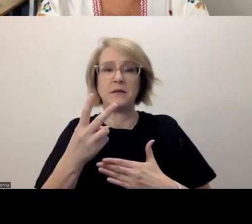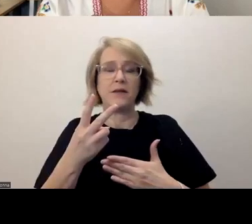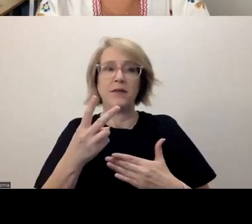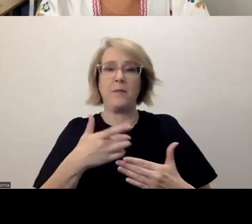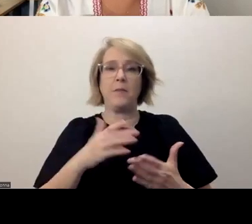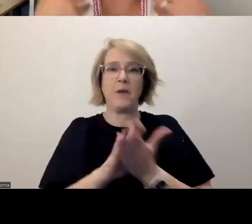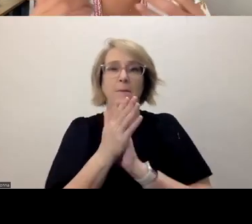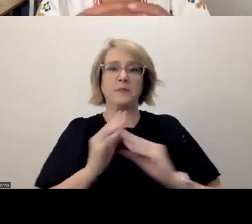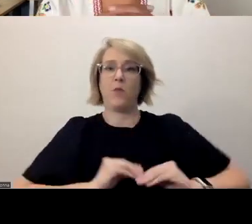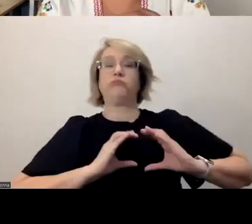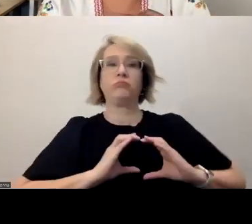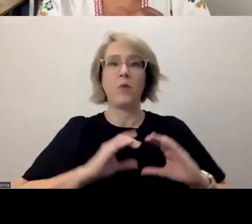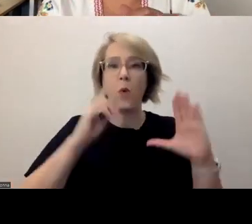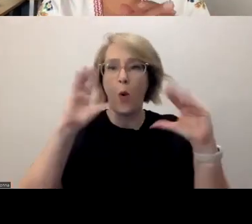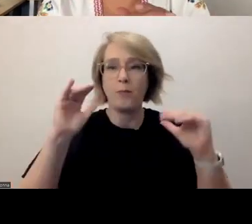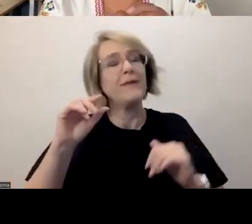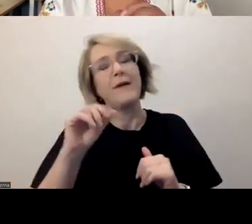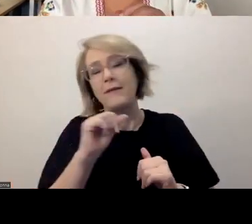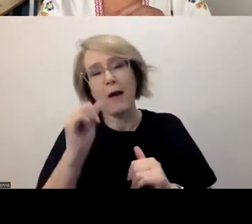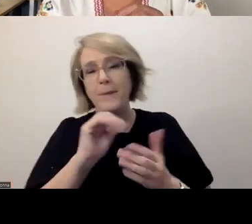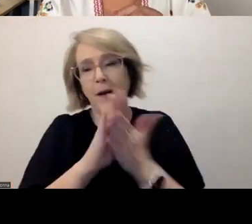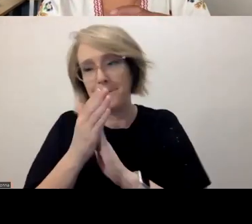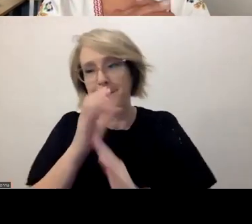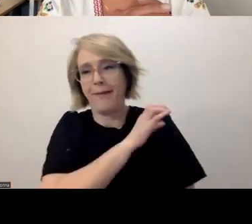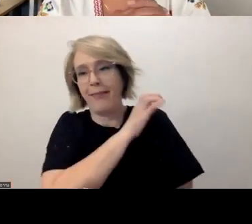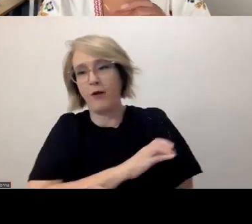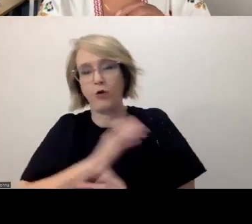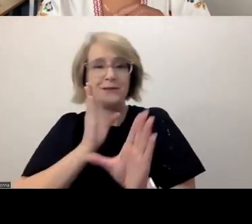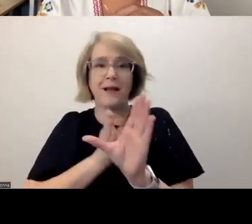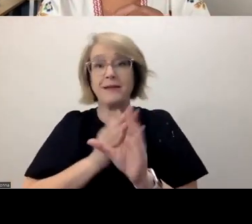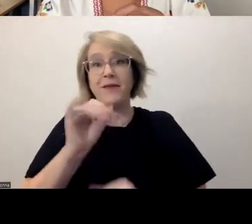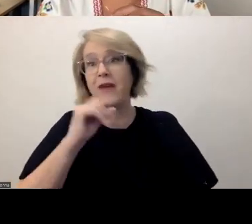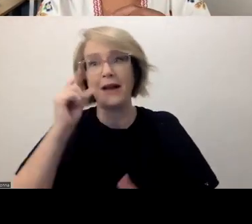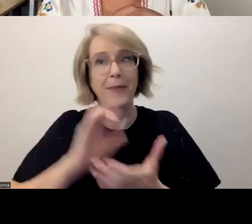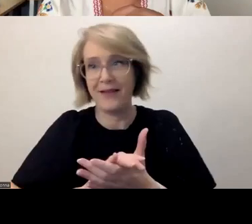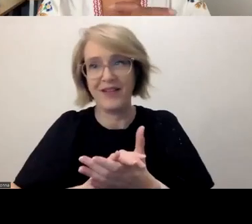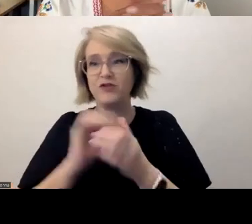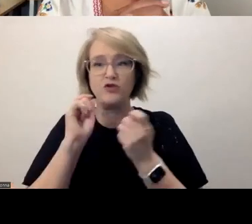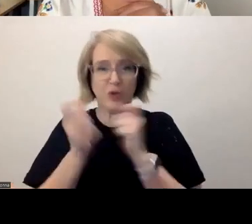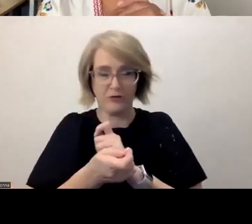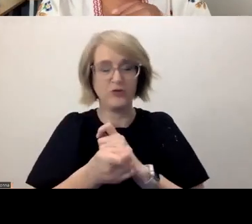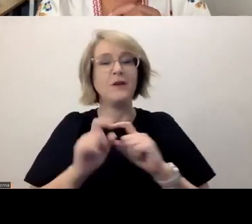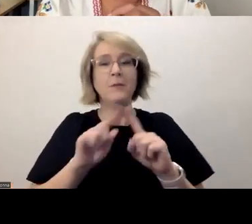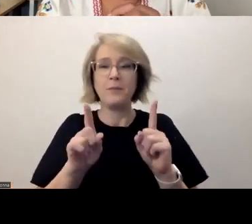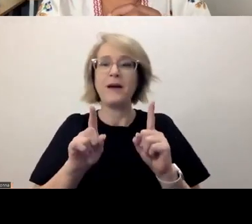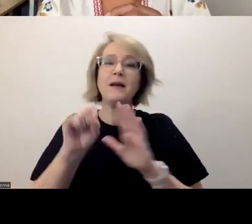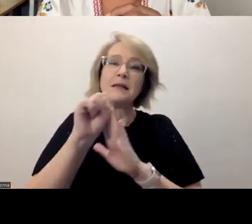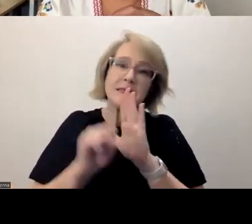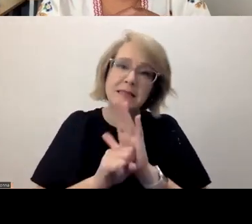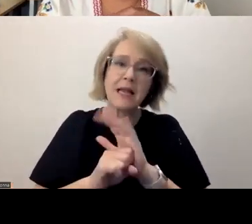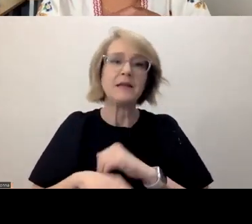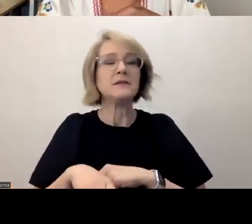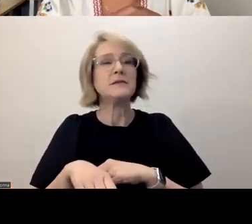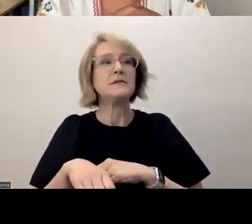with hope, and I wouldn't be a clinical psychologist if I didn't have hope for change, is that states, tribal leaders,